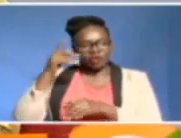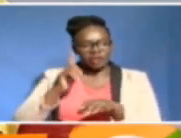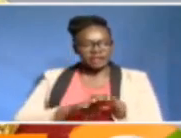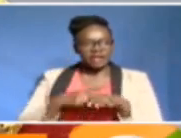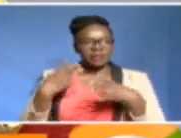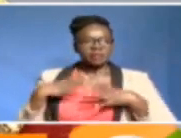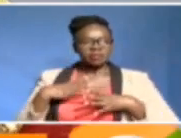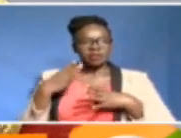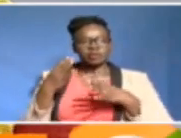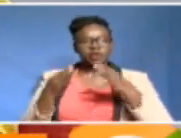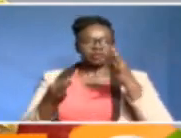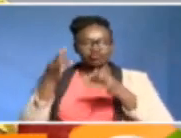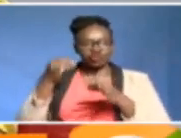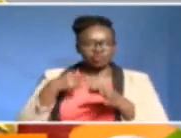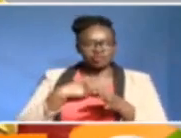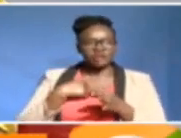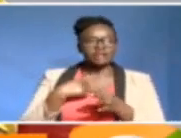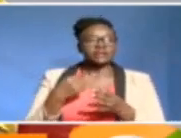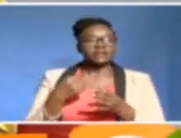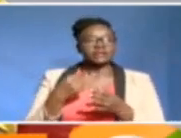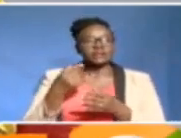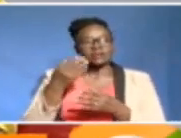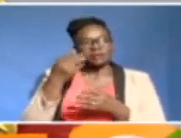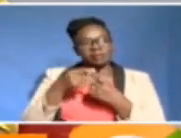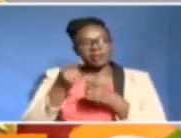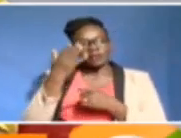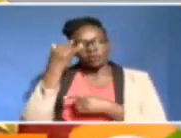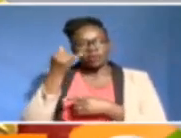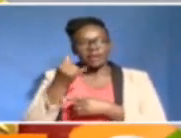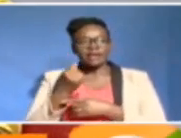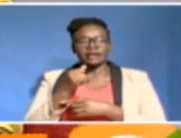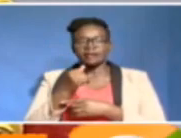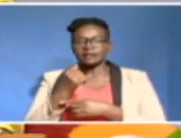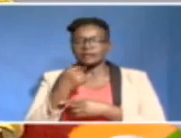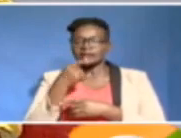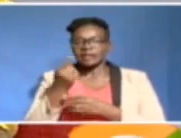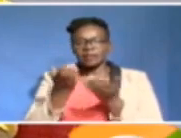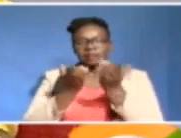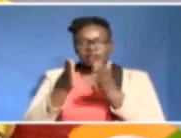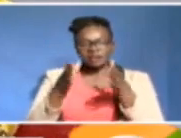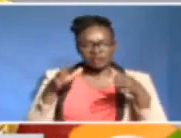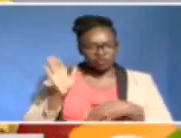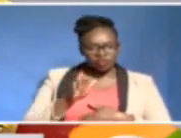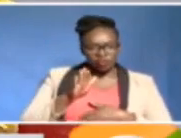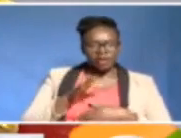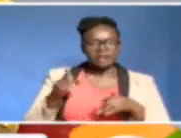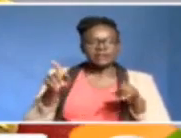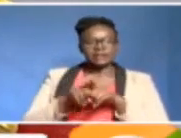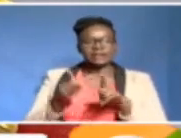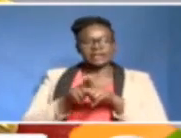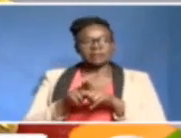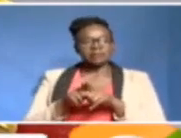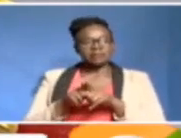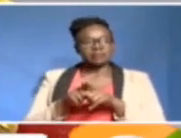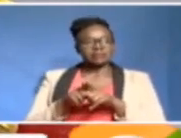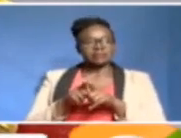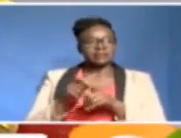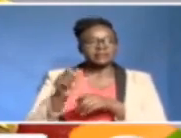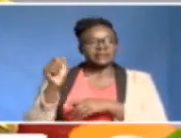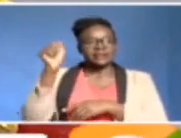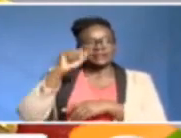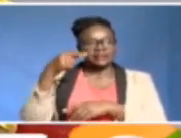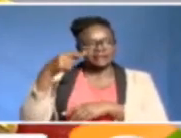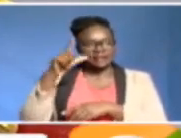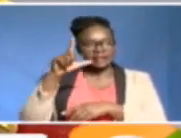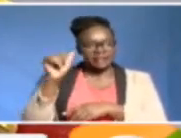all. I'm a slay queen. And who says business women are not slay queens? I am a business person. I'm confident. I'm